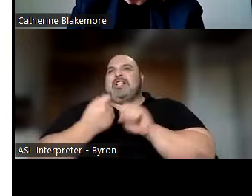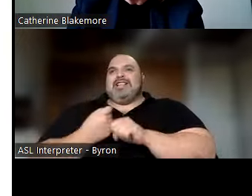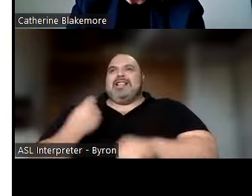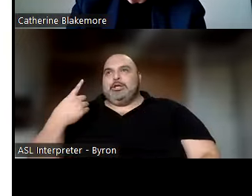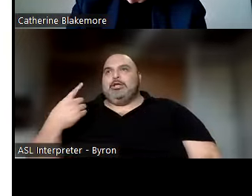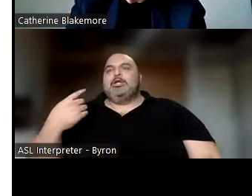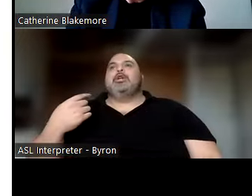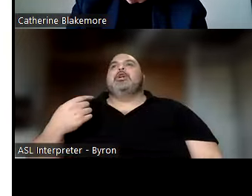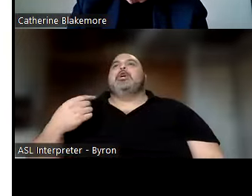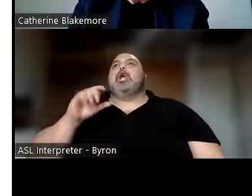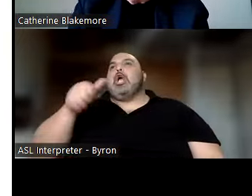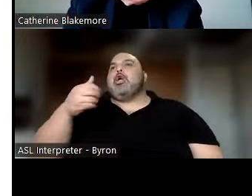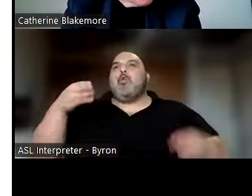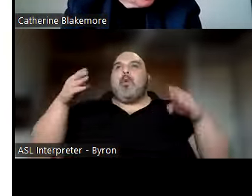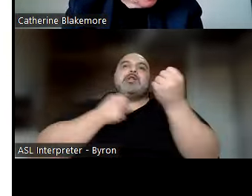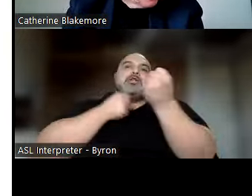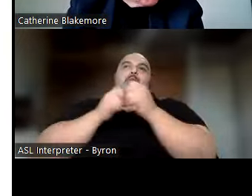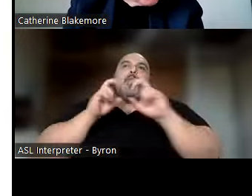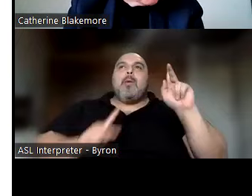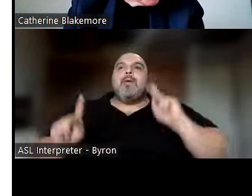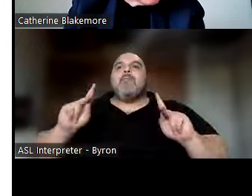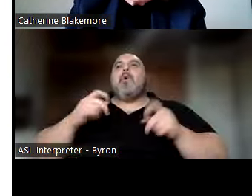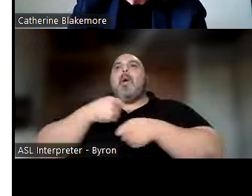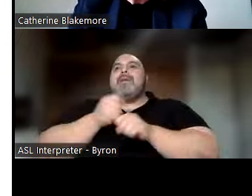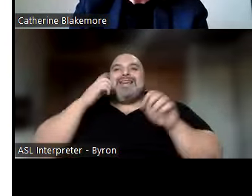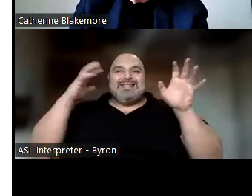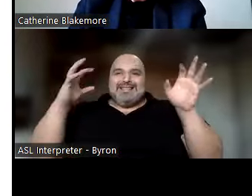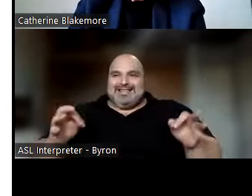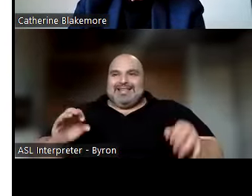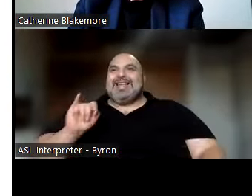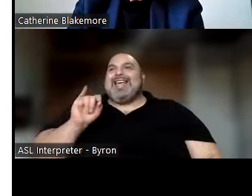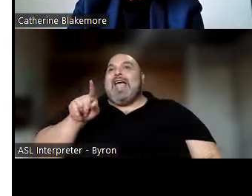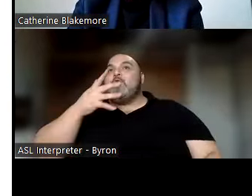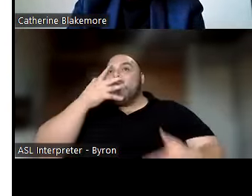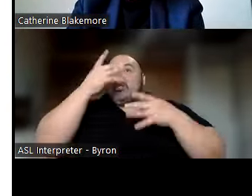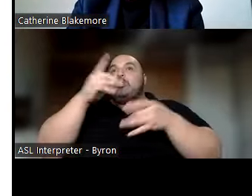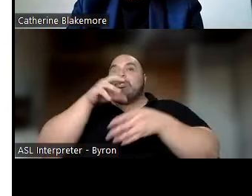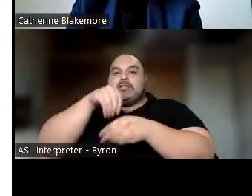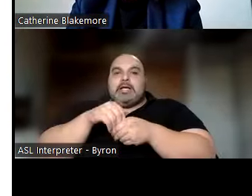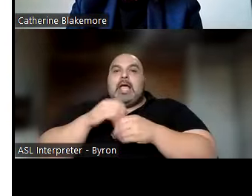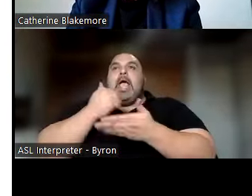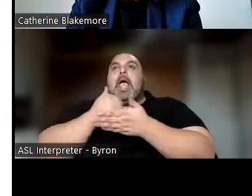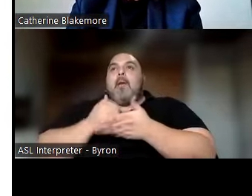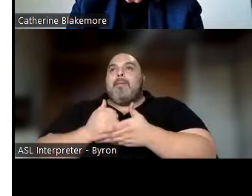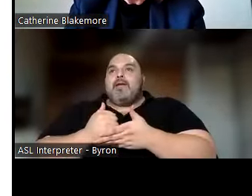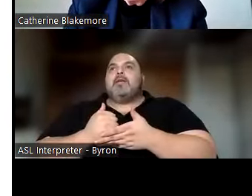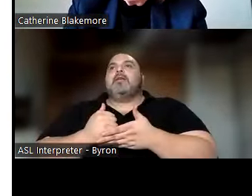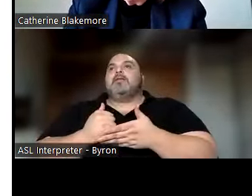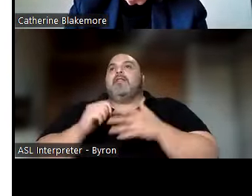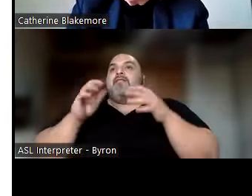as another way to support people in making decisions. If you're interested in helping frame what